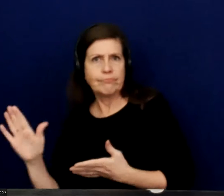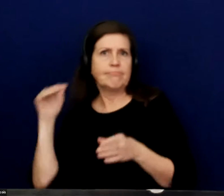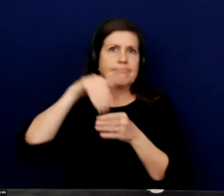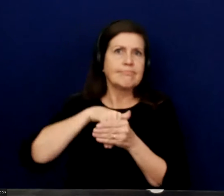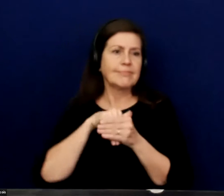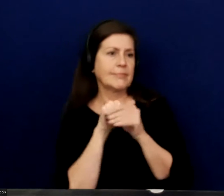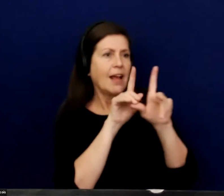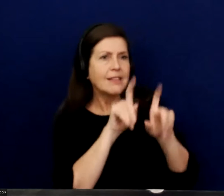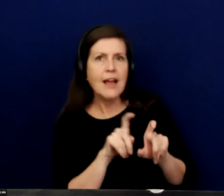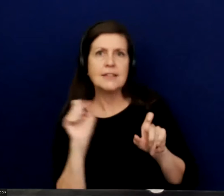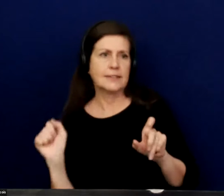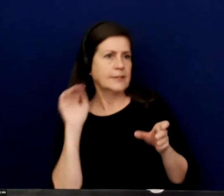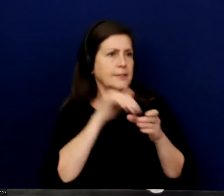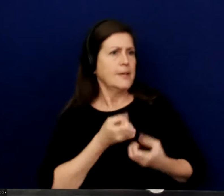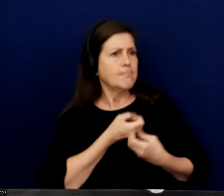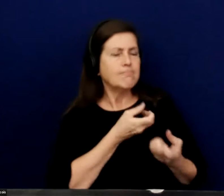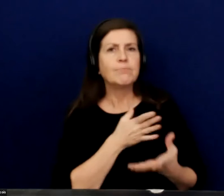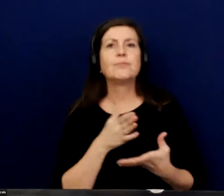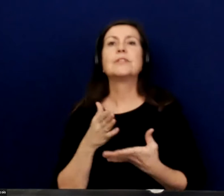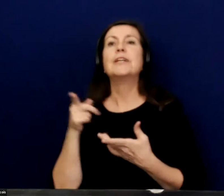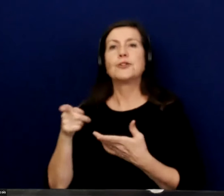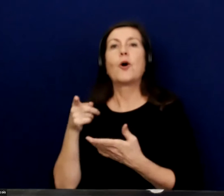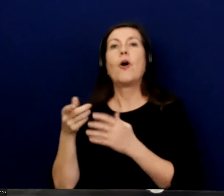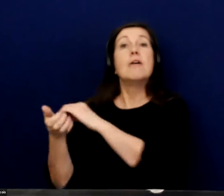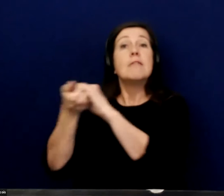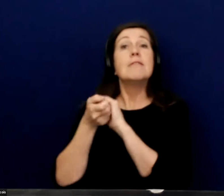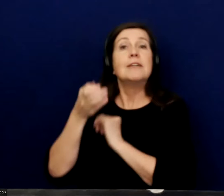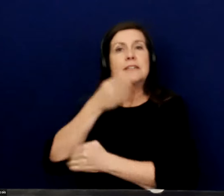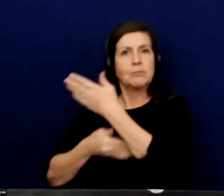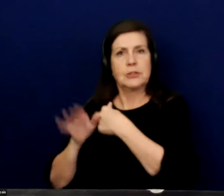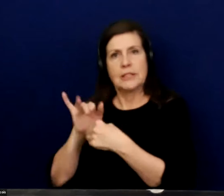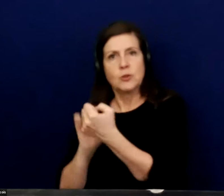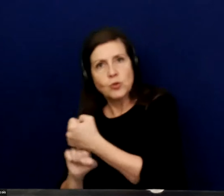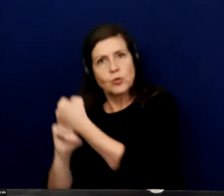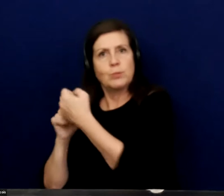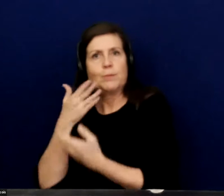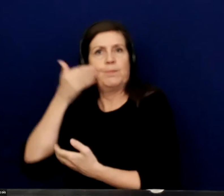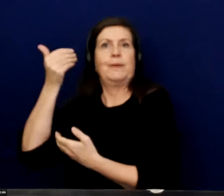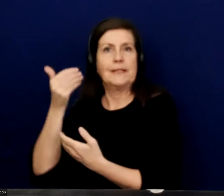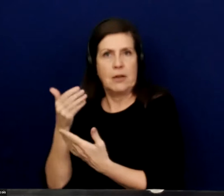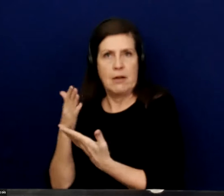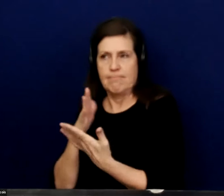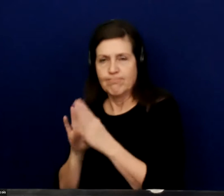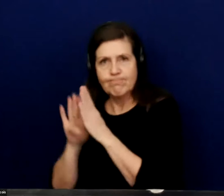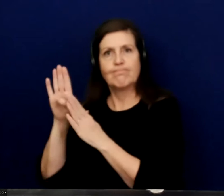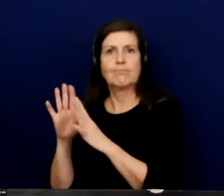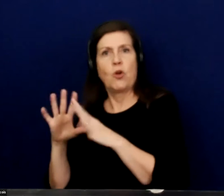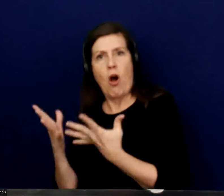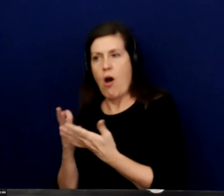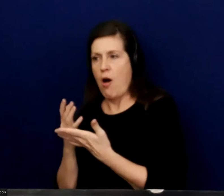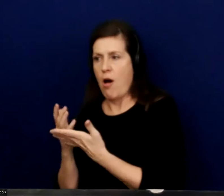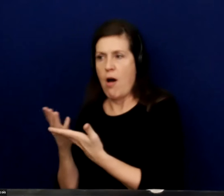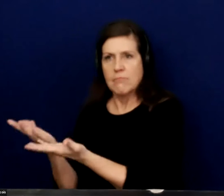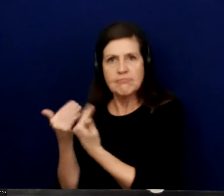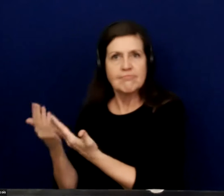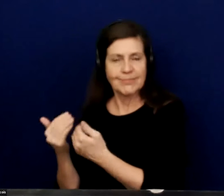the disabled persons organizations can also support the user involvement maybe in a better way than they sometimes do. The